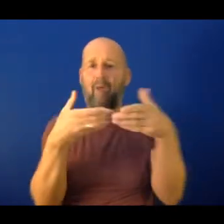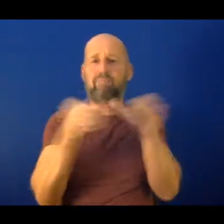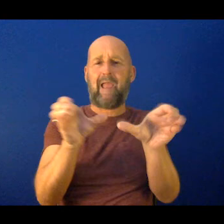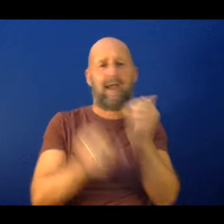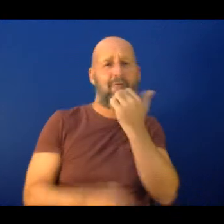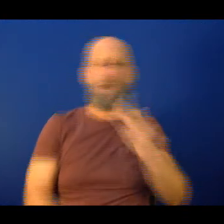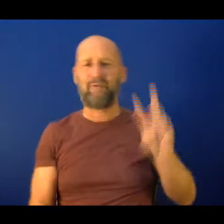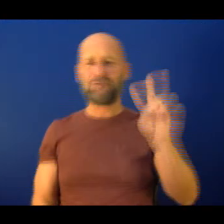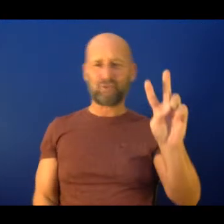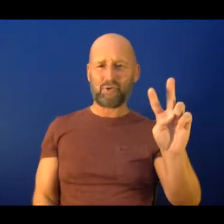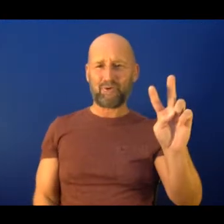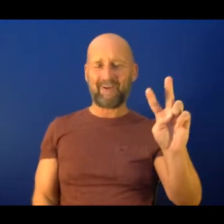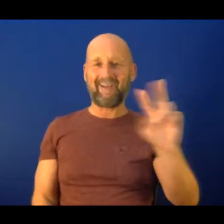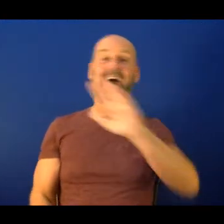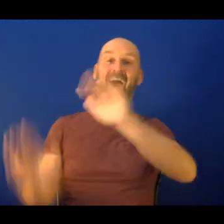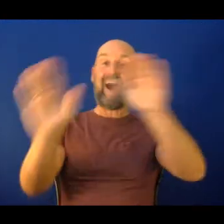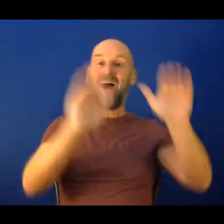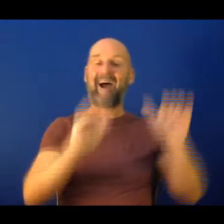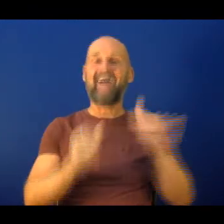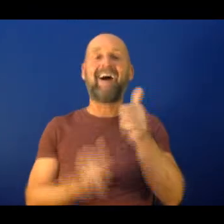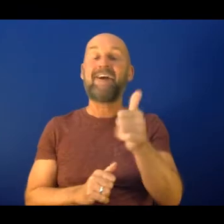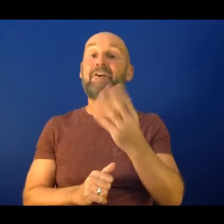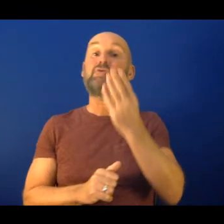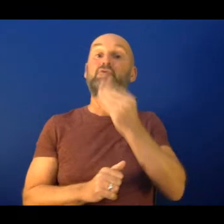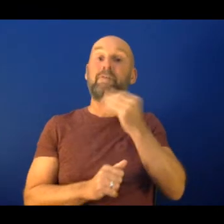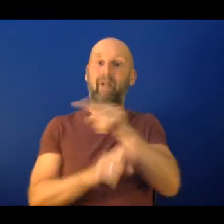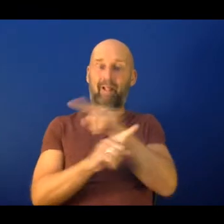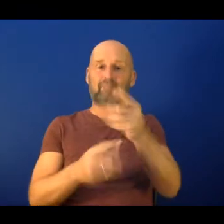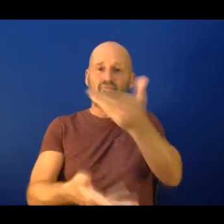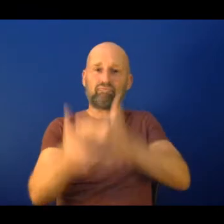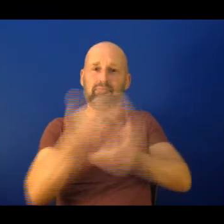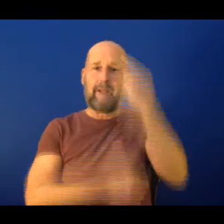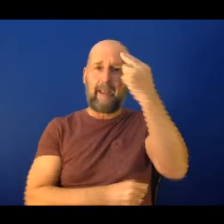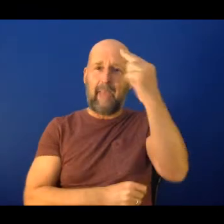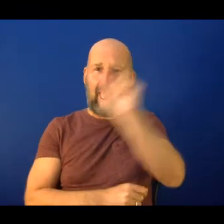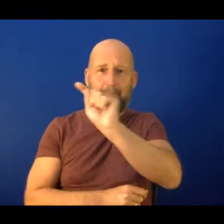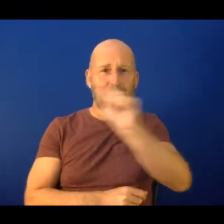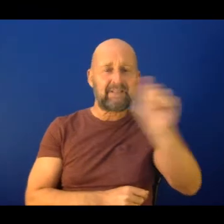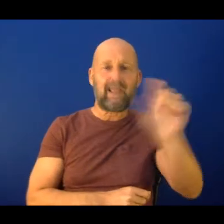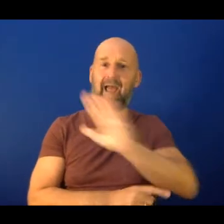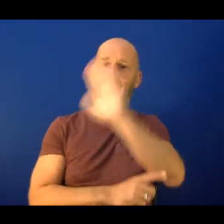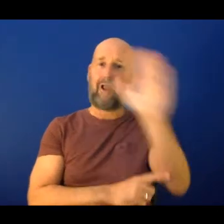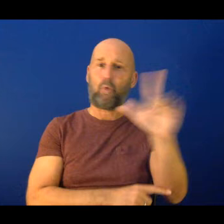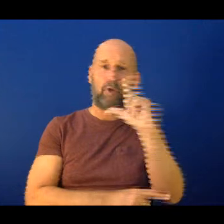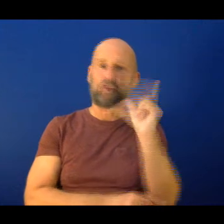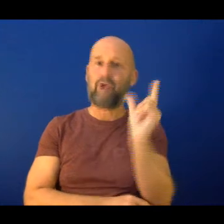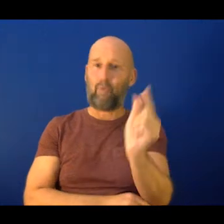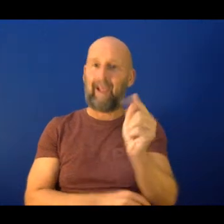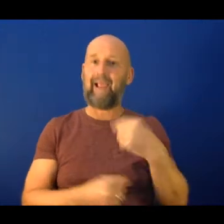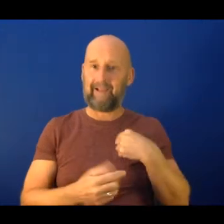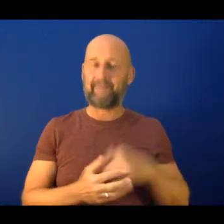room 2. Hi guys. Useful just to sort of say, if we go around, maybe say our names. Hello, I'm